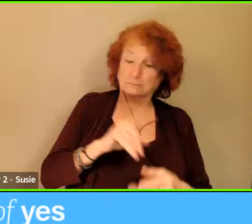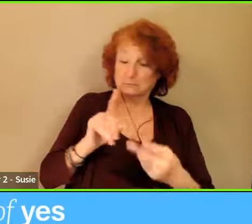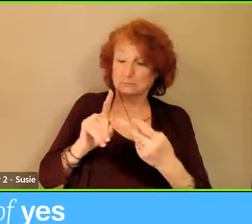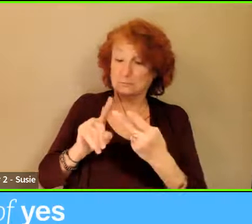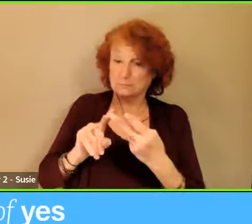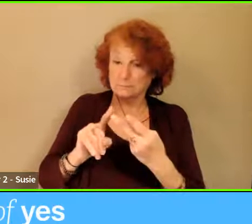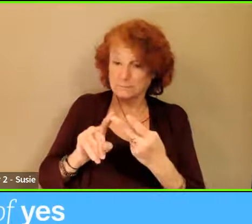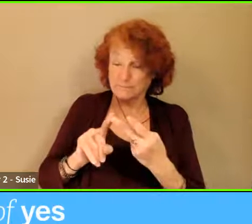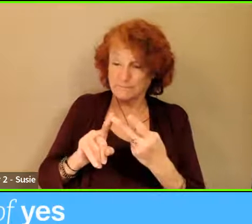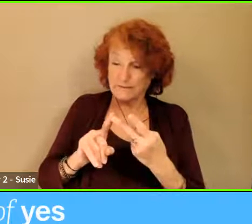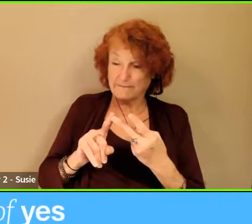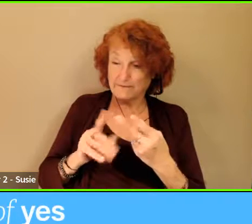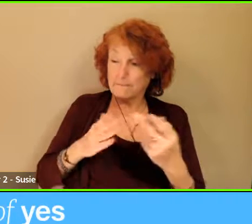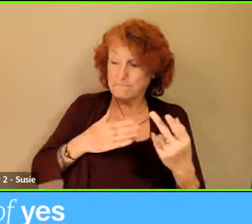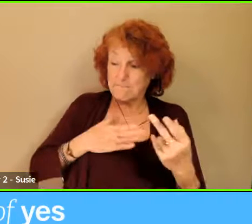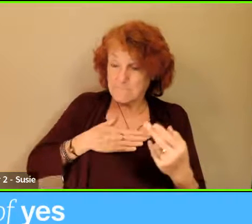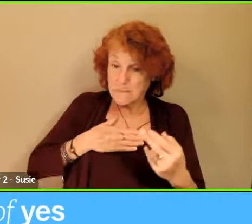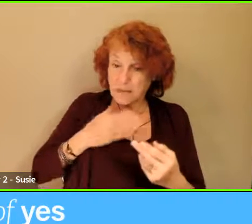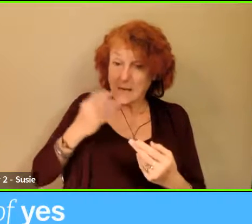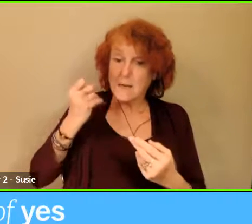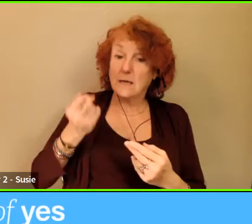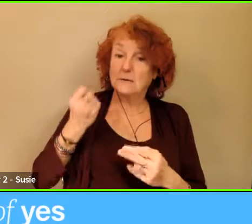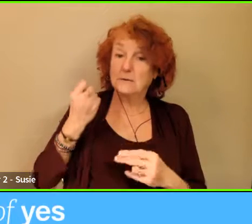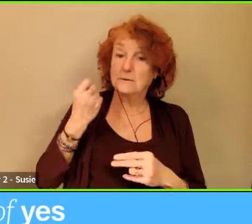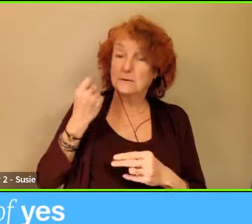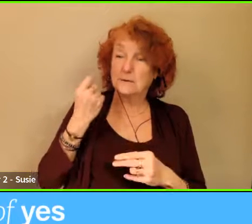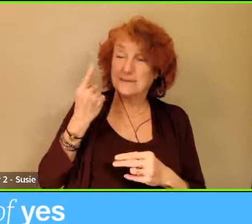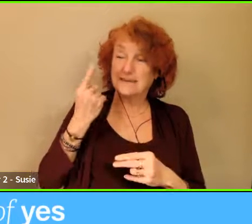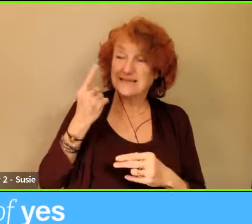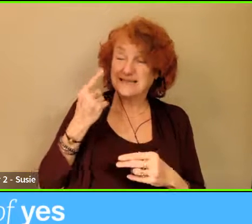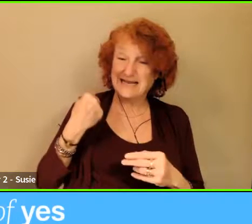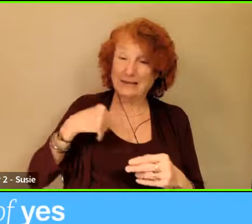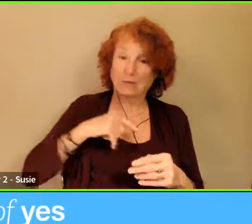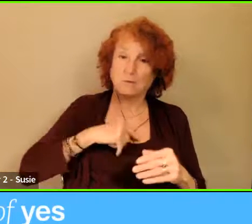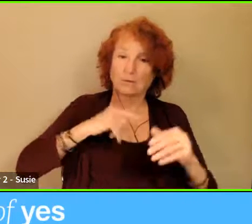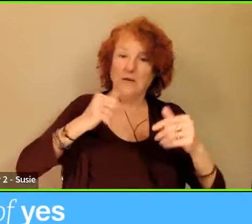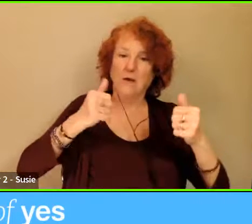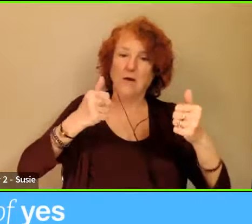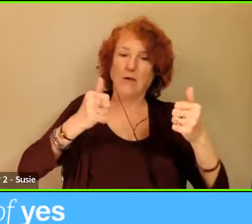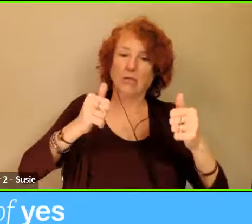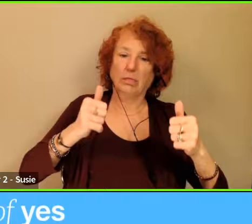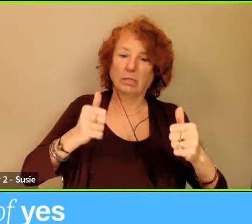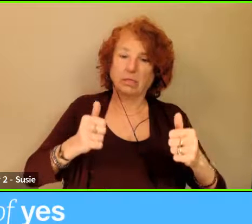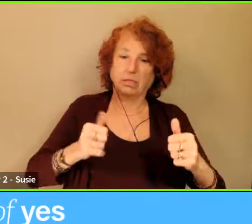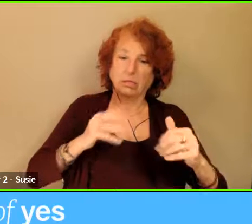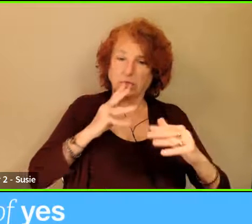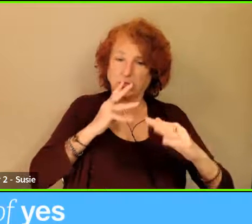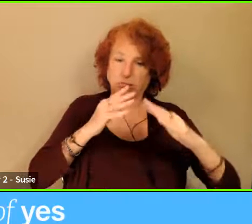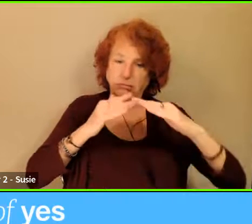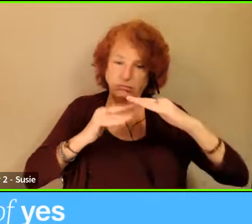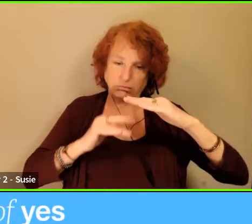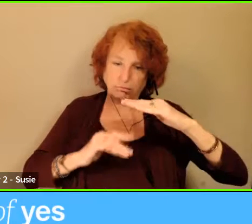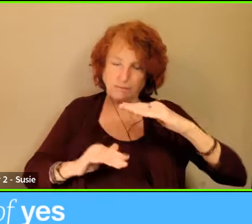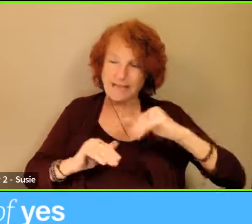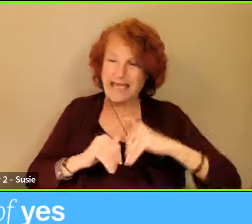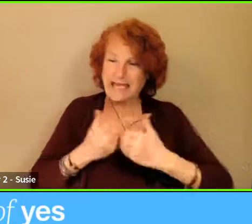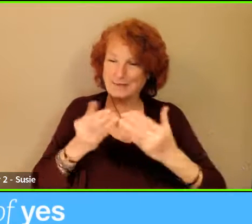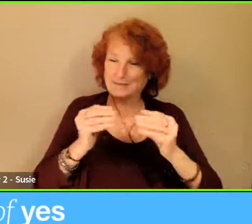from what I understand, we're sinking. So how is more housing going to